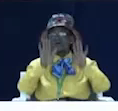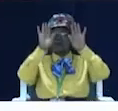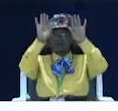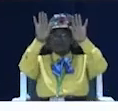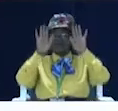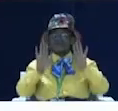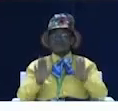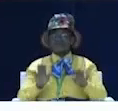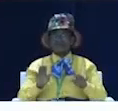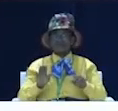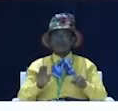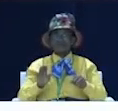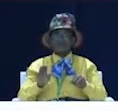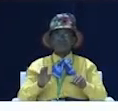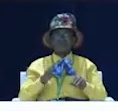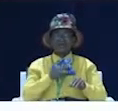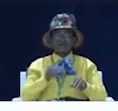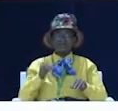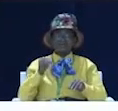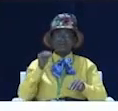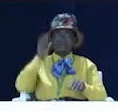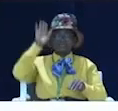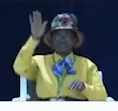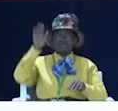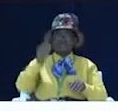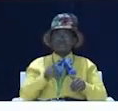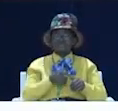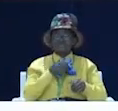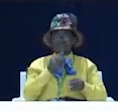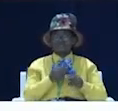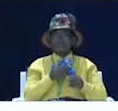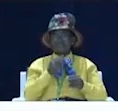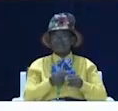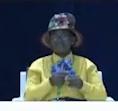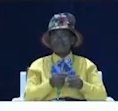name was Wonderful.